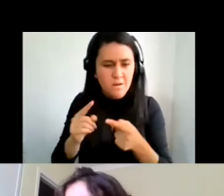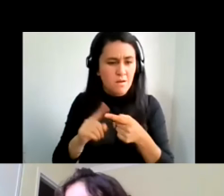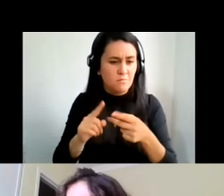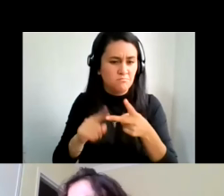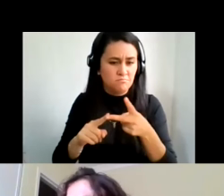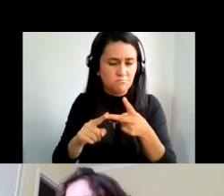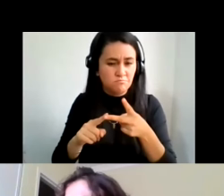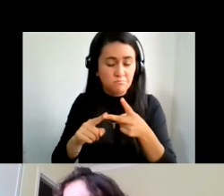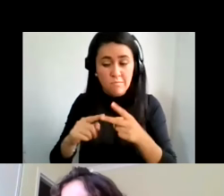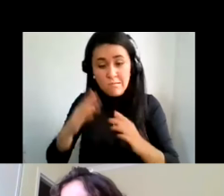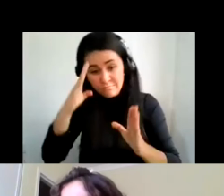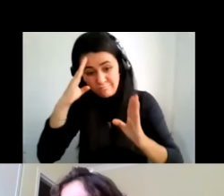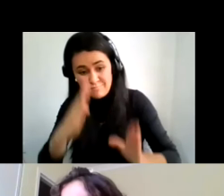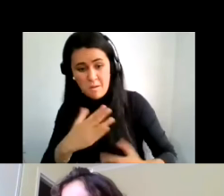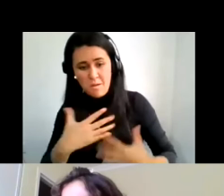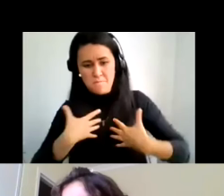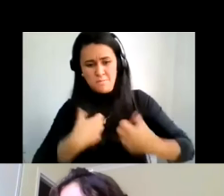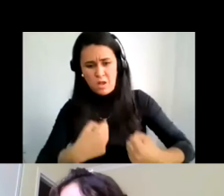everyone.